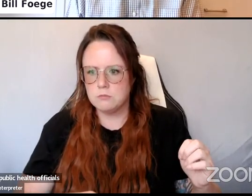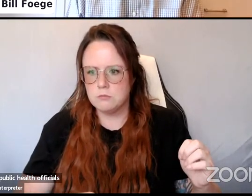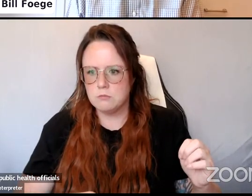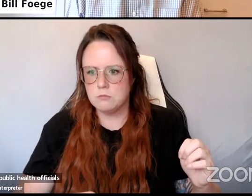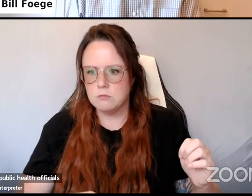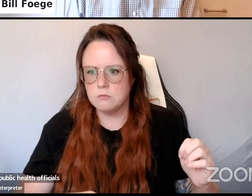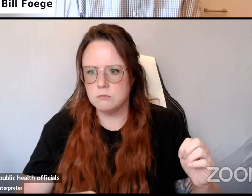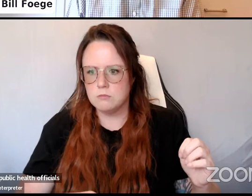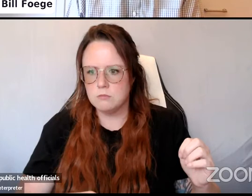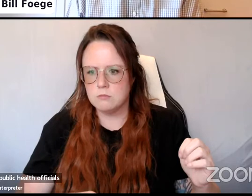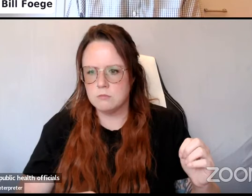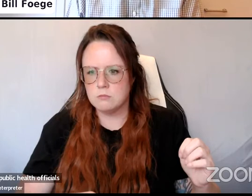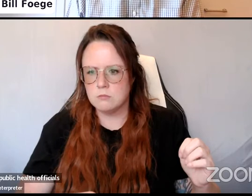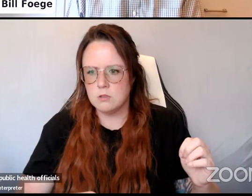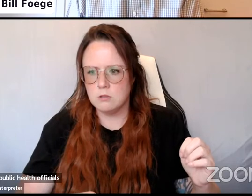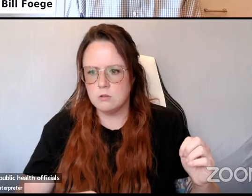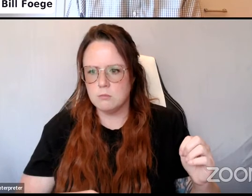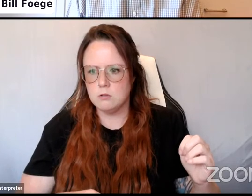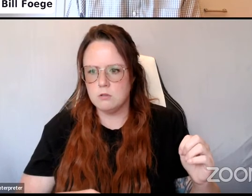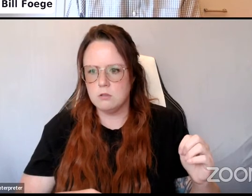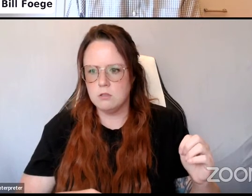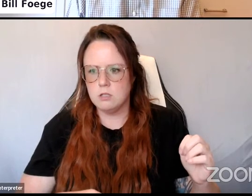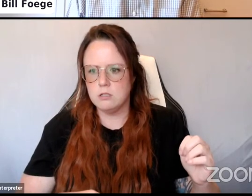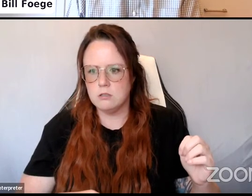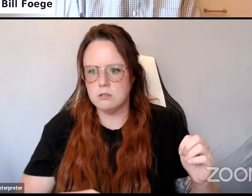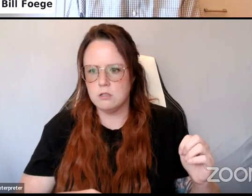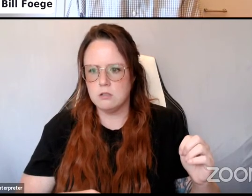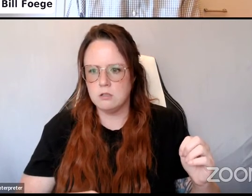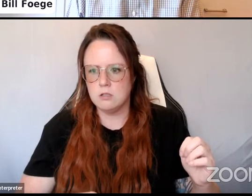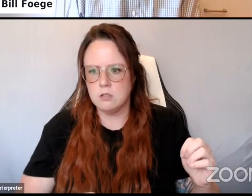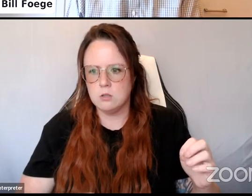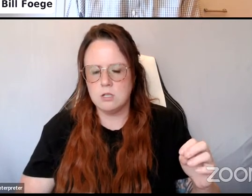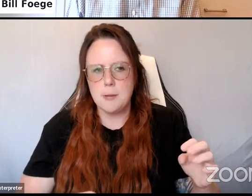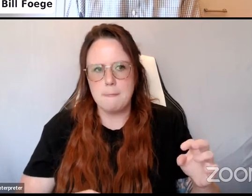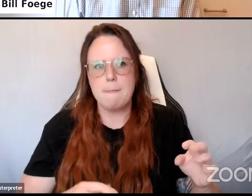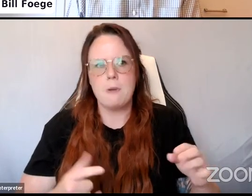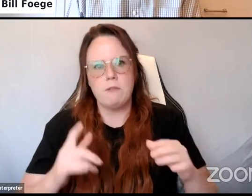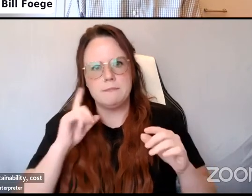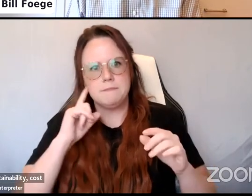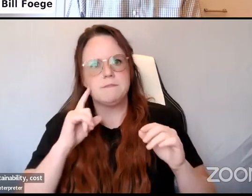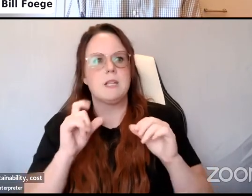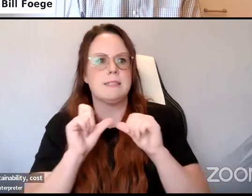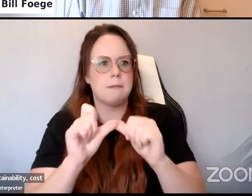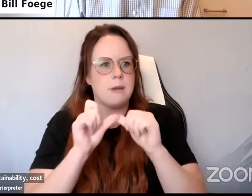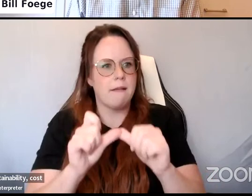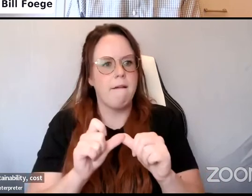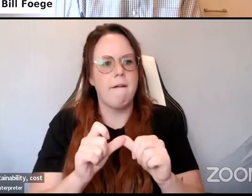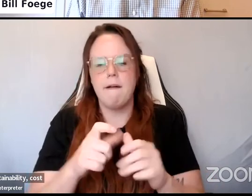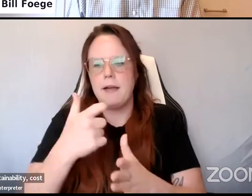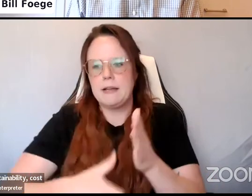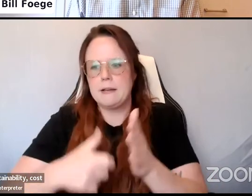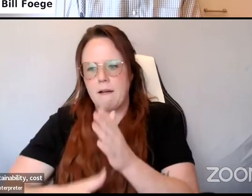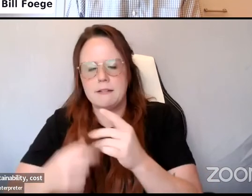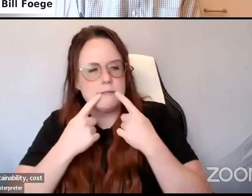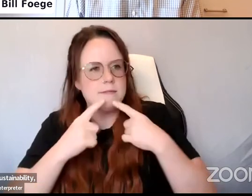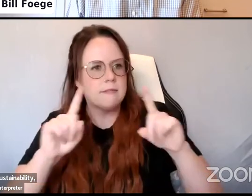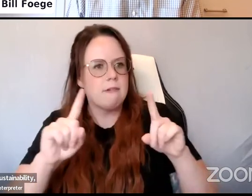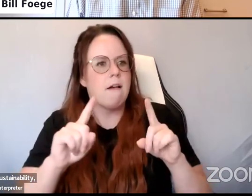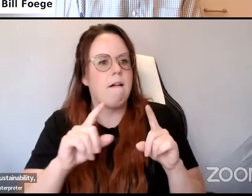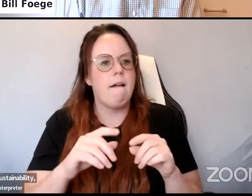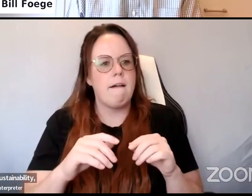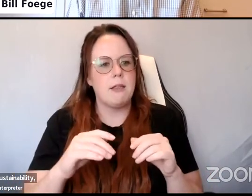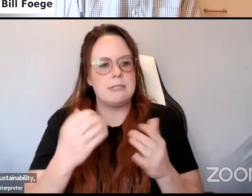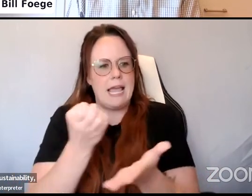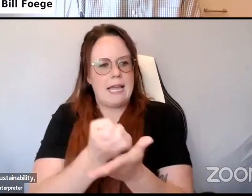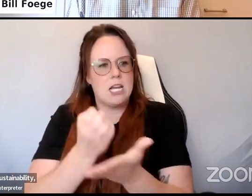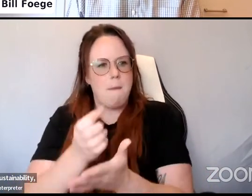eradication um we often hear about sustainability cost Effectiveness those kinds of economic